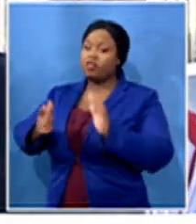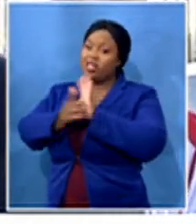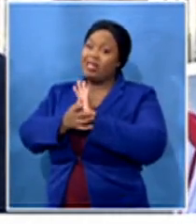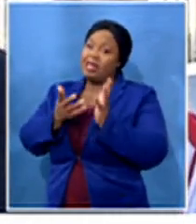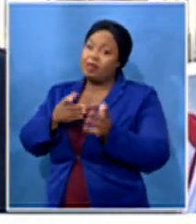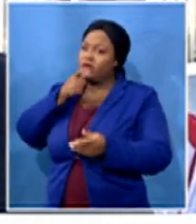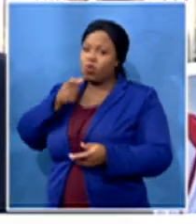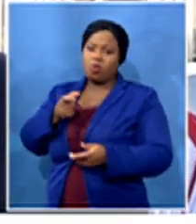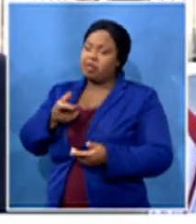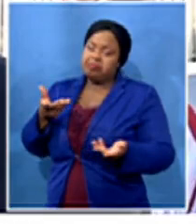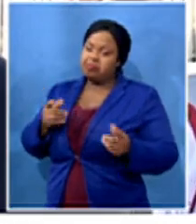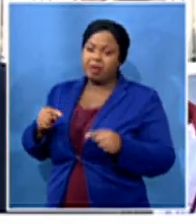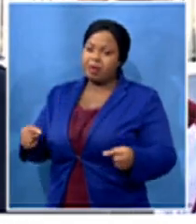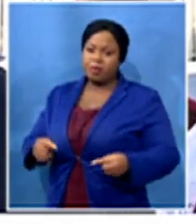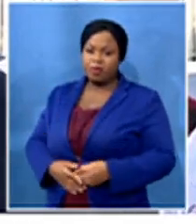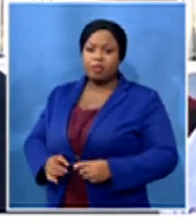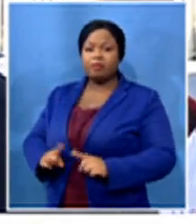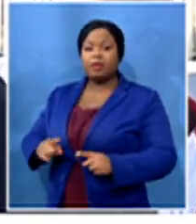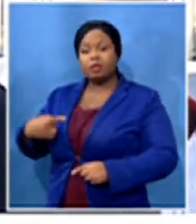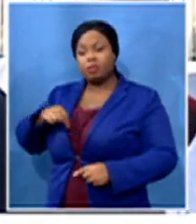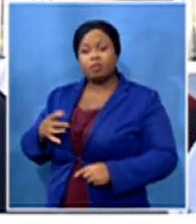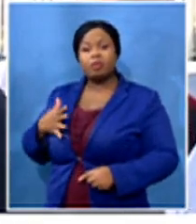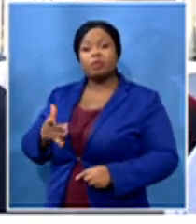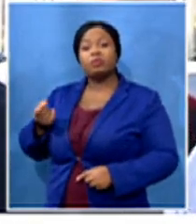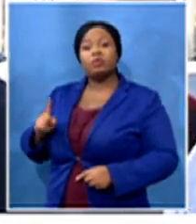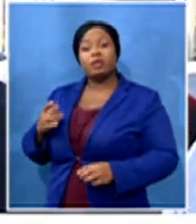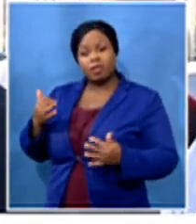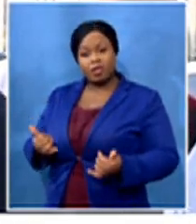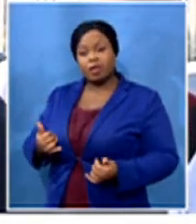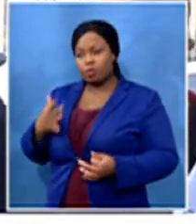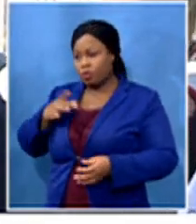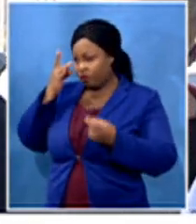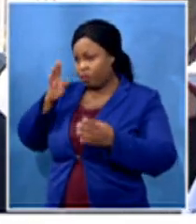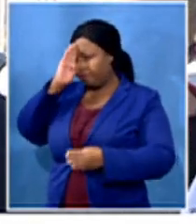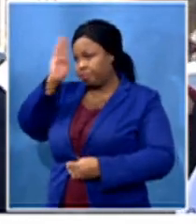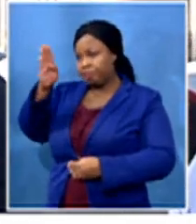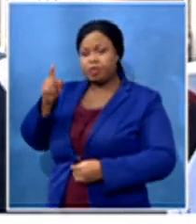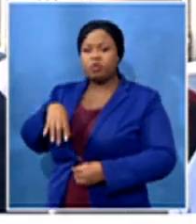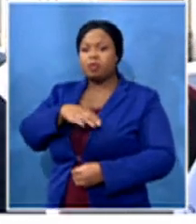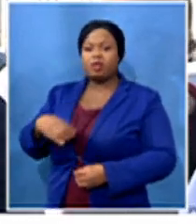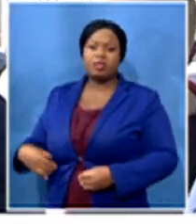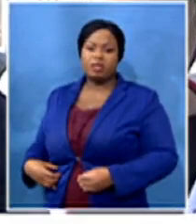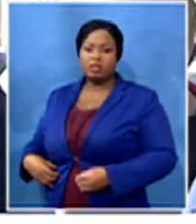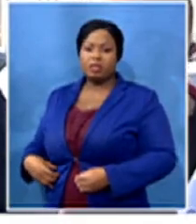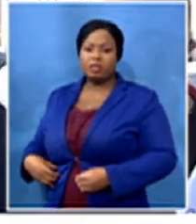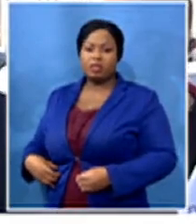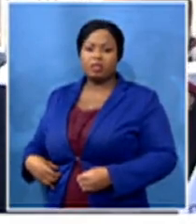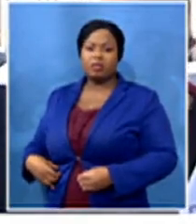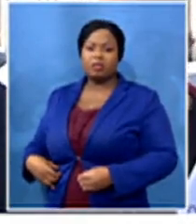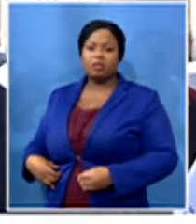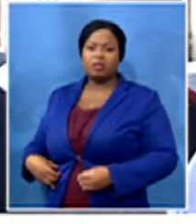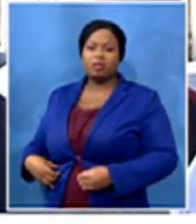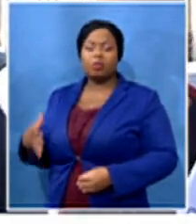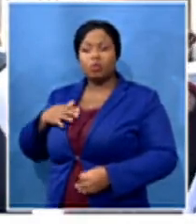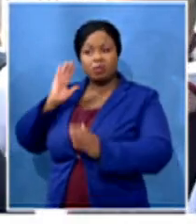cannot comment on that, but what we want to do now is we just want to deliver the message straight directly to the president. If we